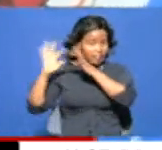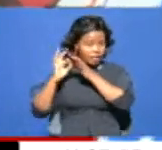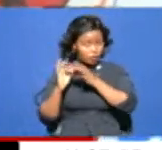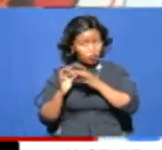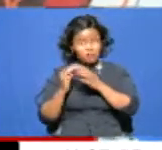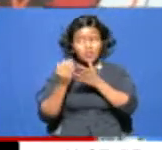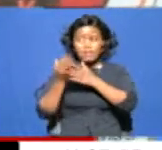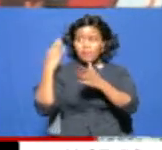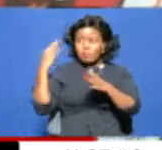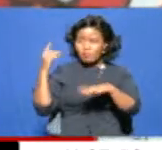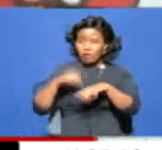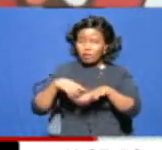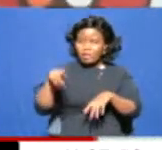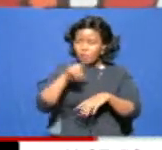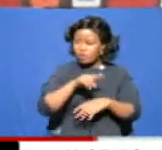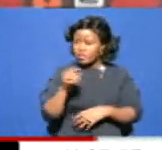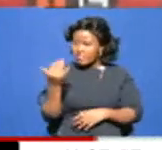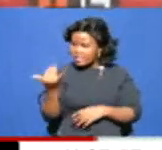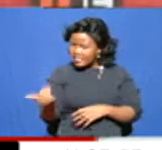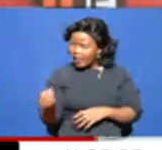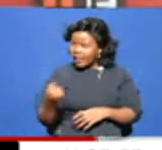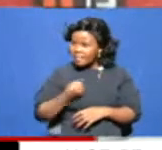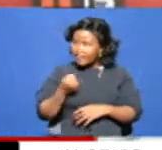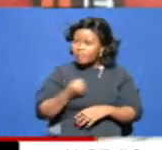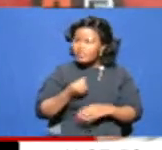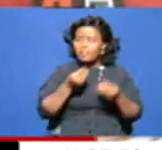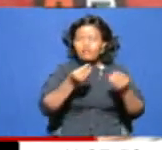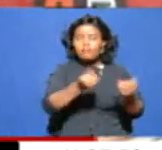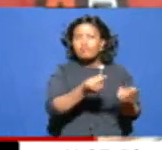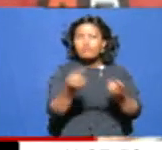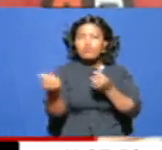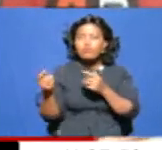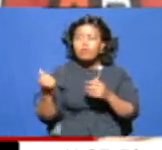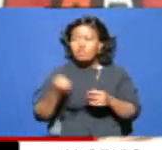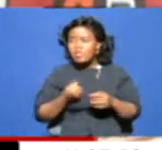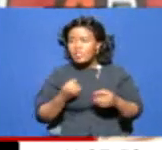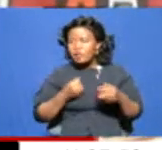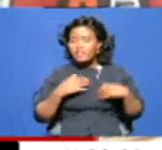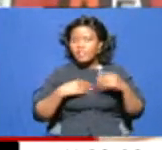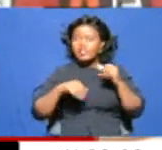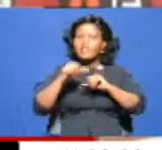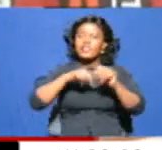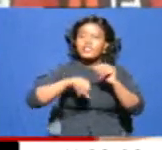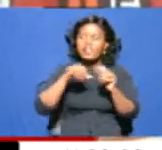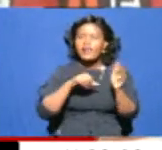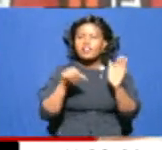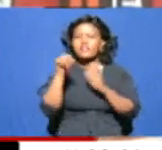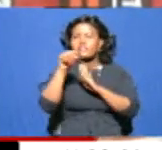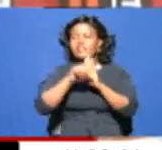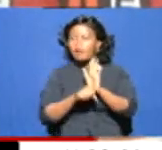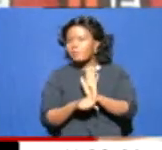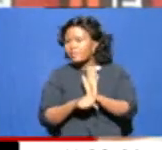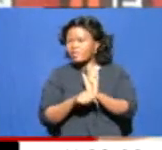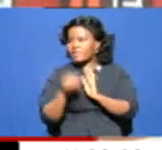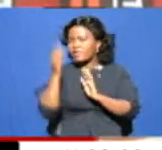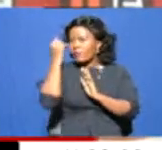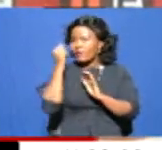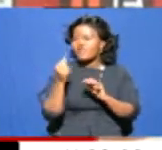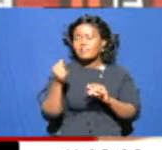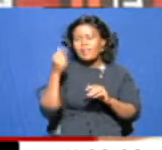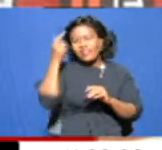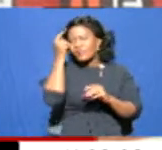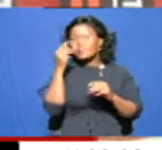young as girls, very few girls were taking science subjects, and it was discouragement that mathematics is